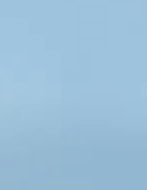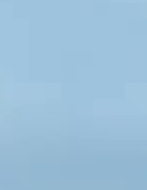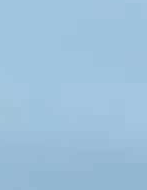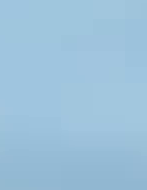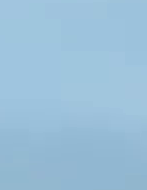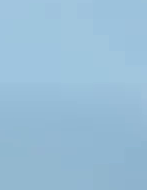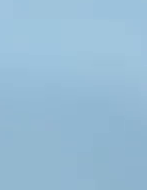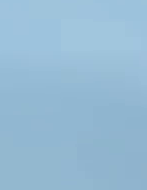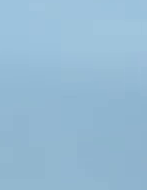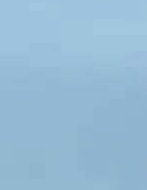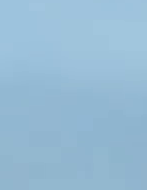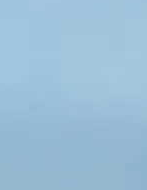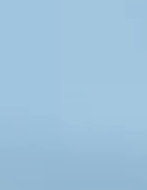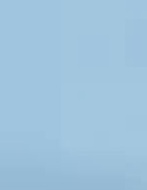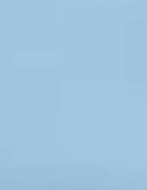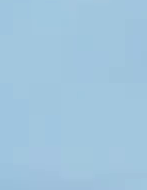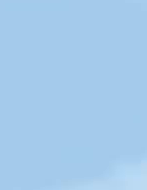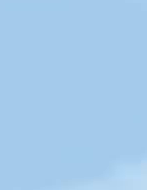Fishing.